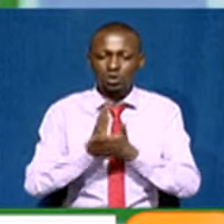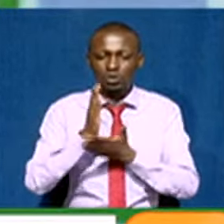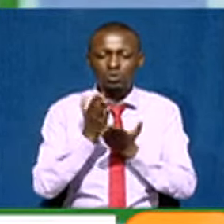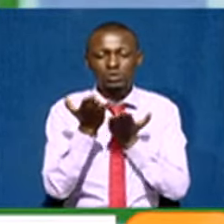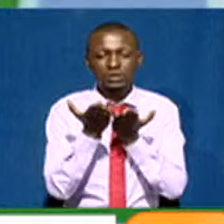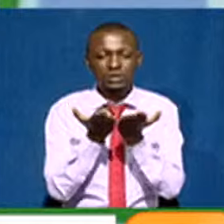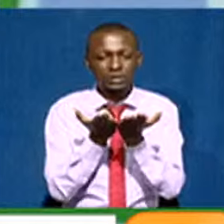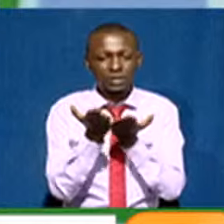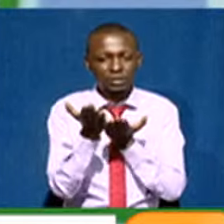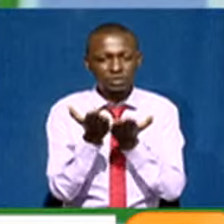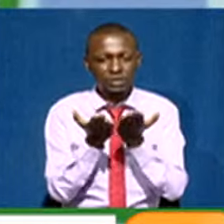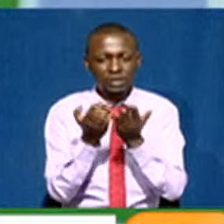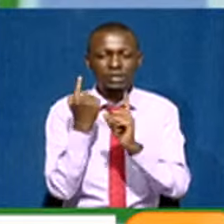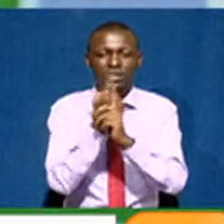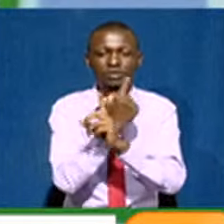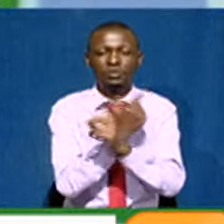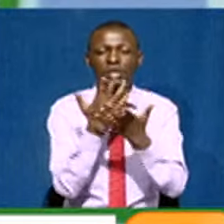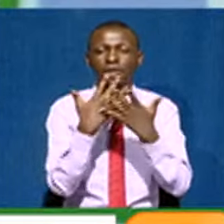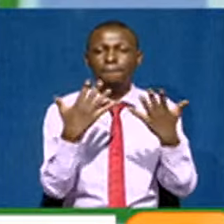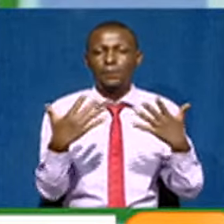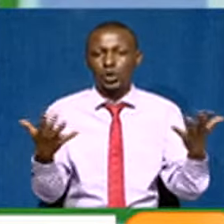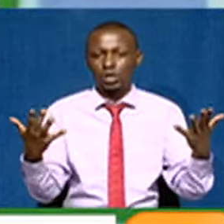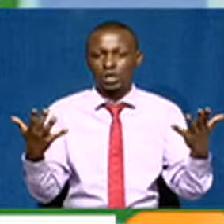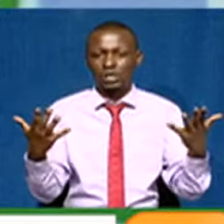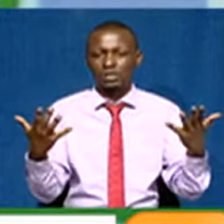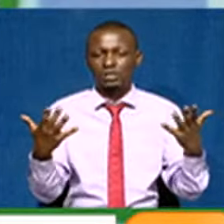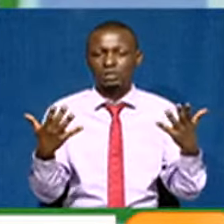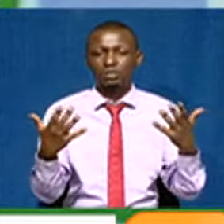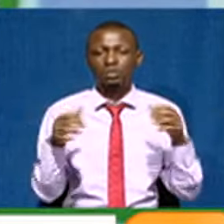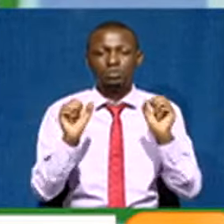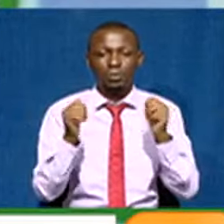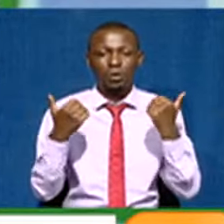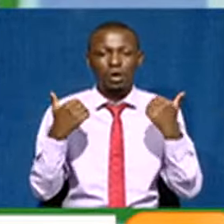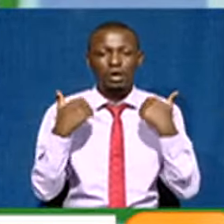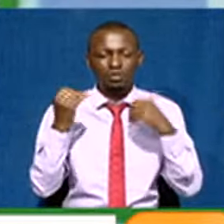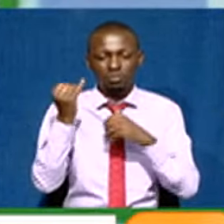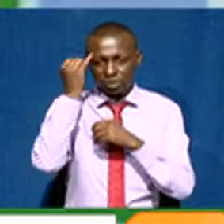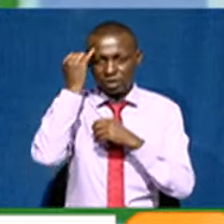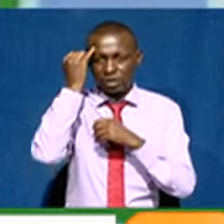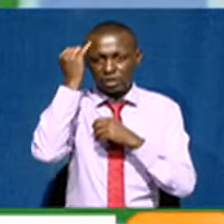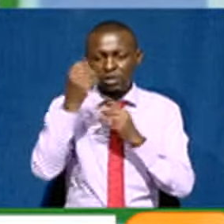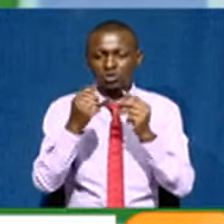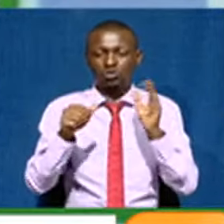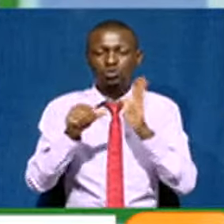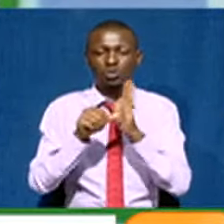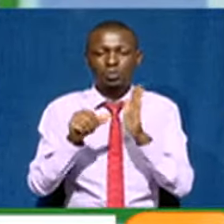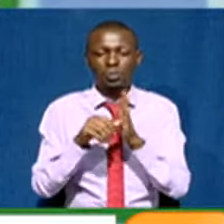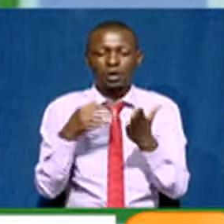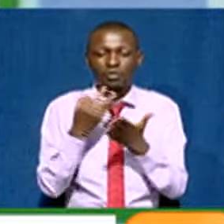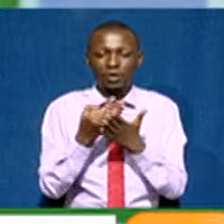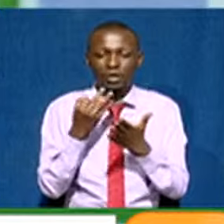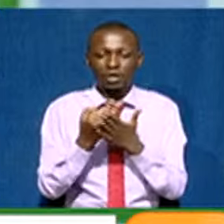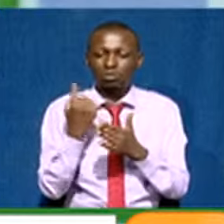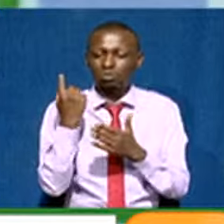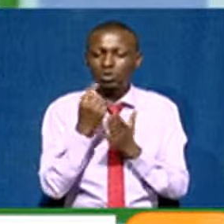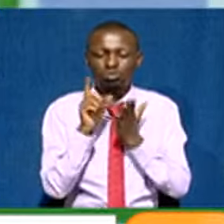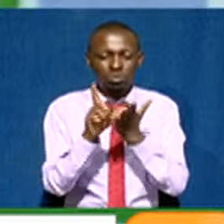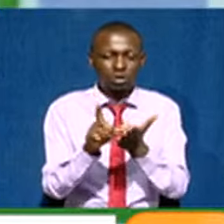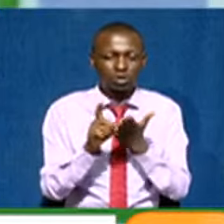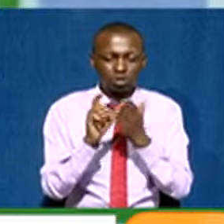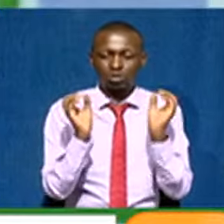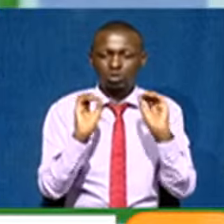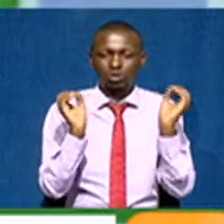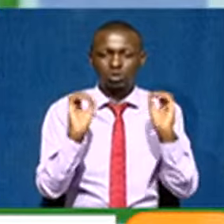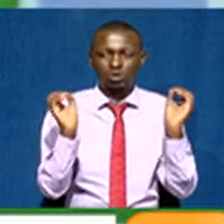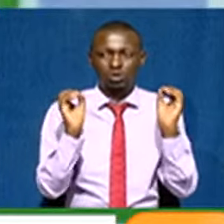products. And of course, here we are talking about financial solutions, not just mere products, but financial solutions that have an end-to-end